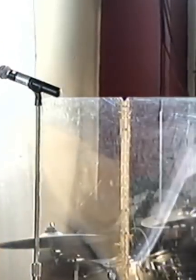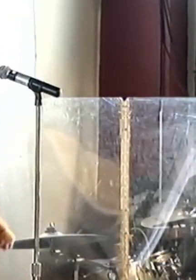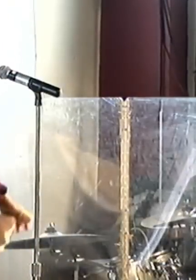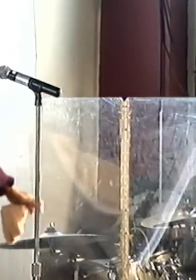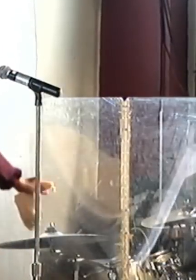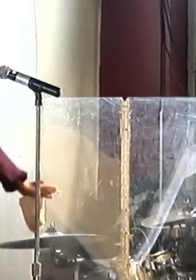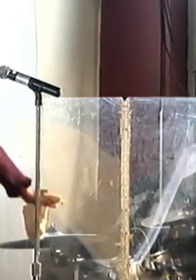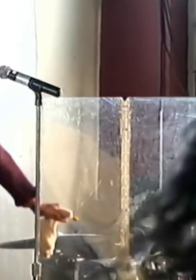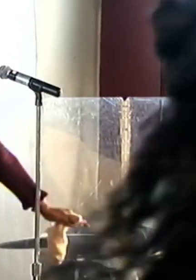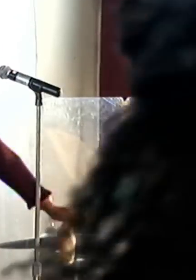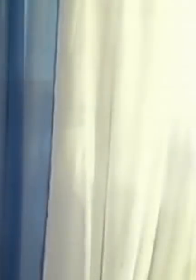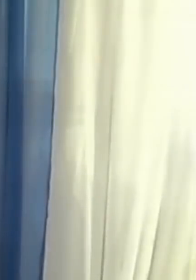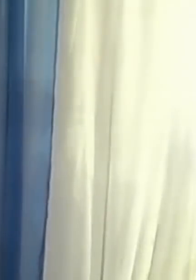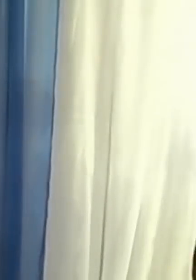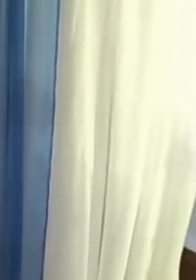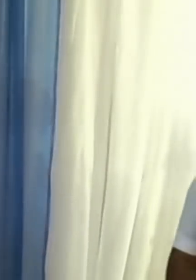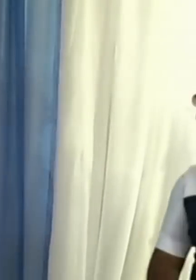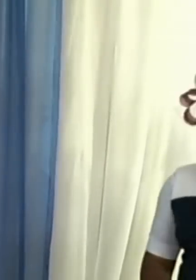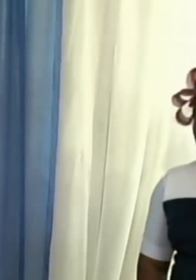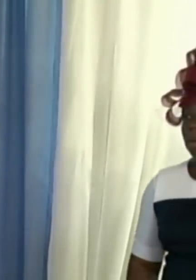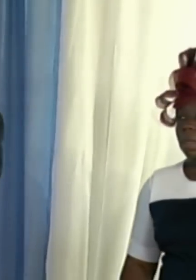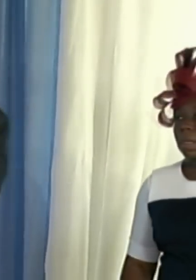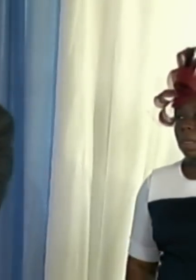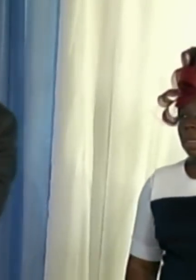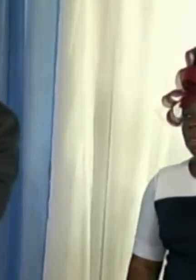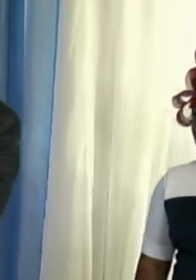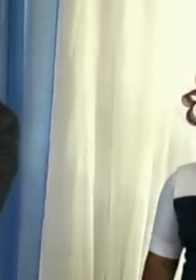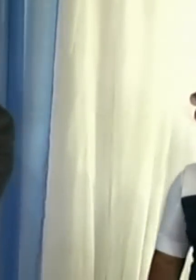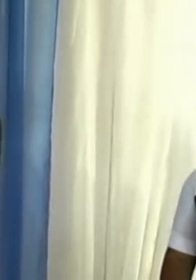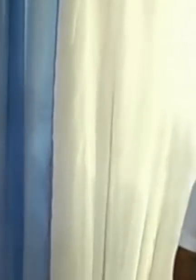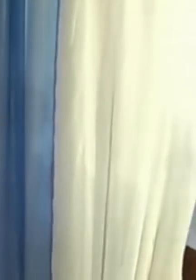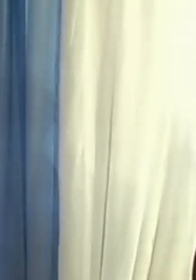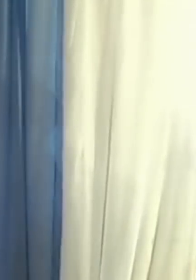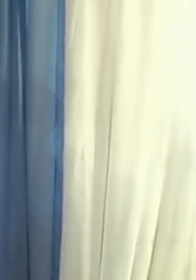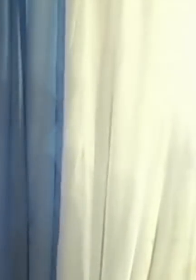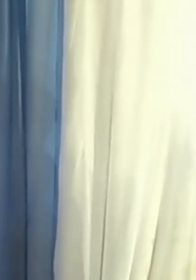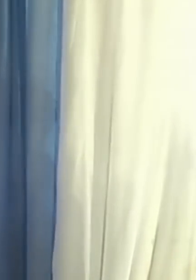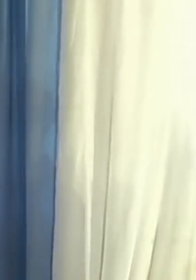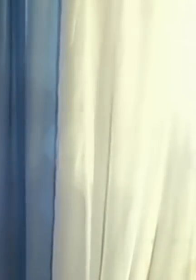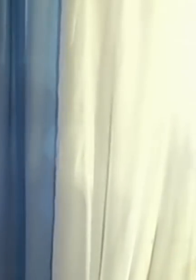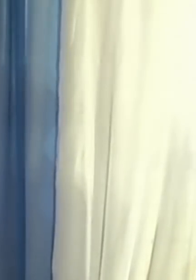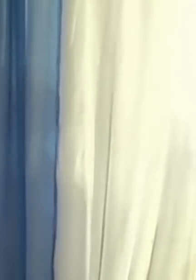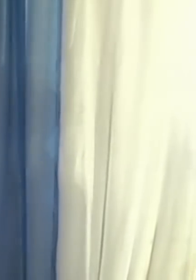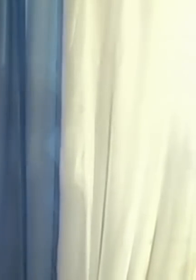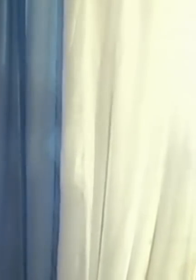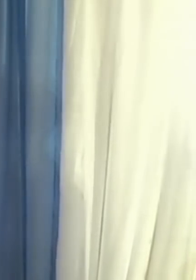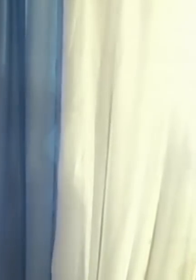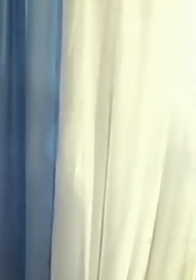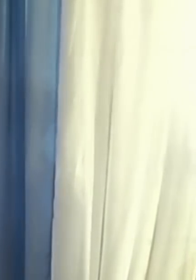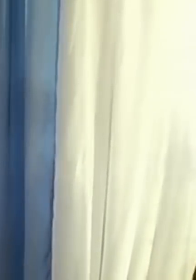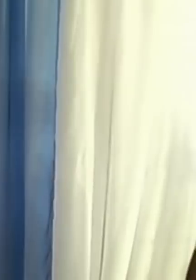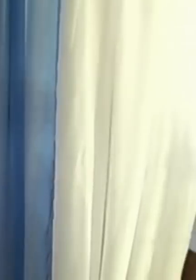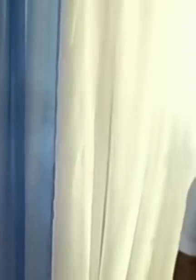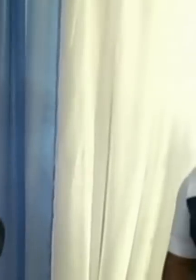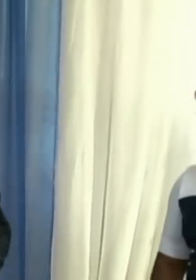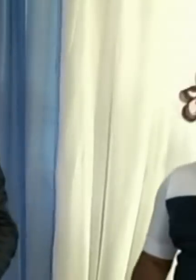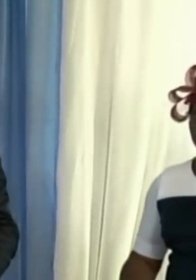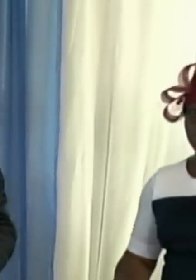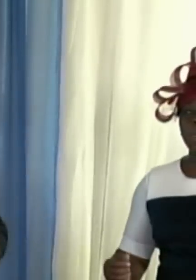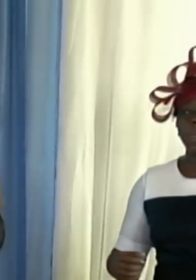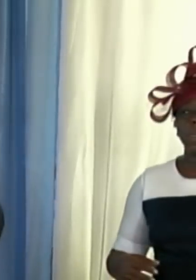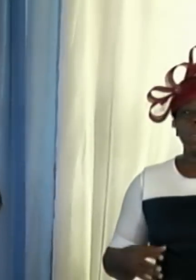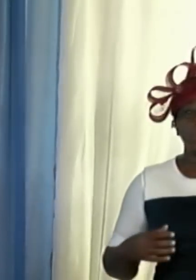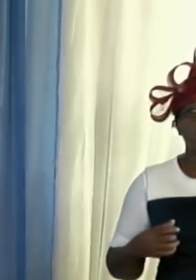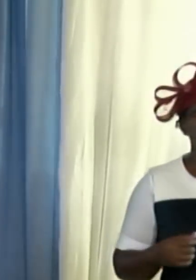that the healing Jesus is here. I know that he's here. I know that he's here. Glory to